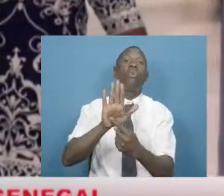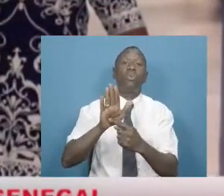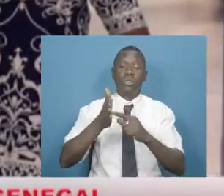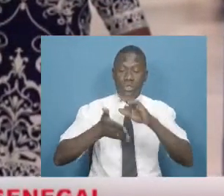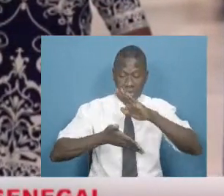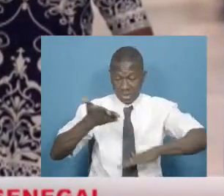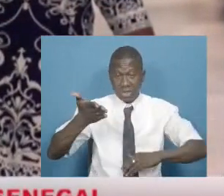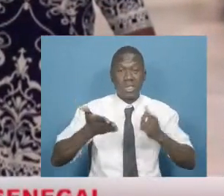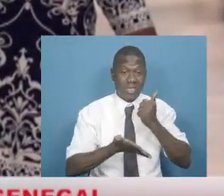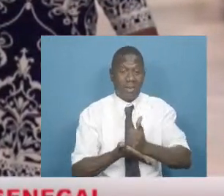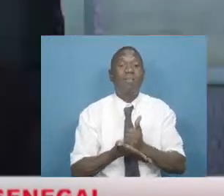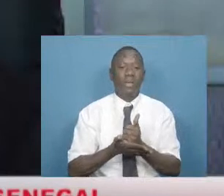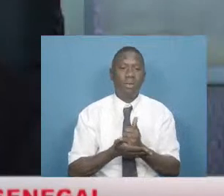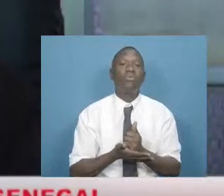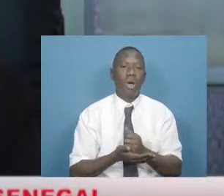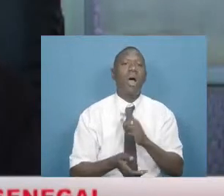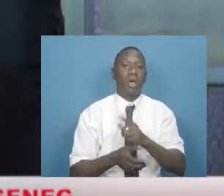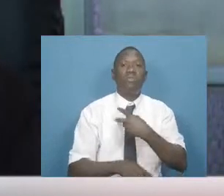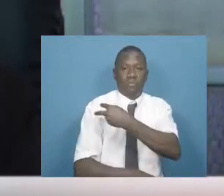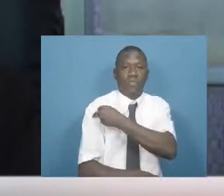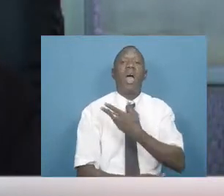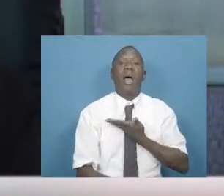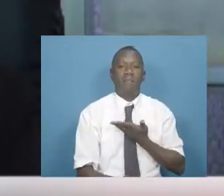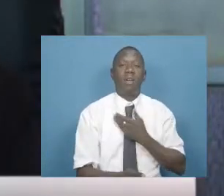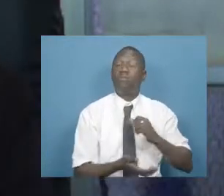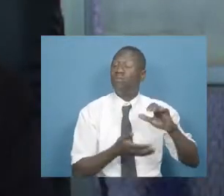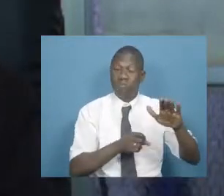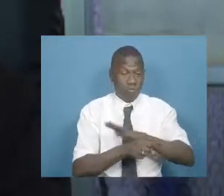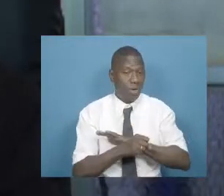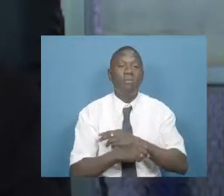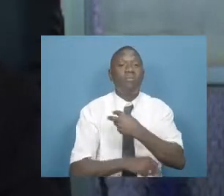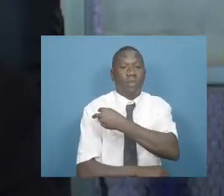certain people to come with at least vaccination, the fully